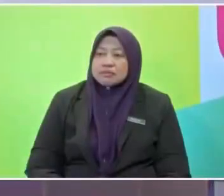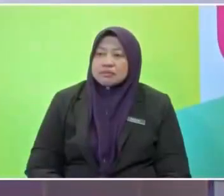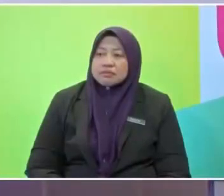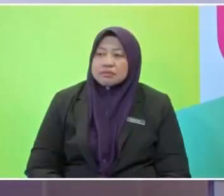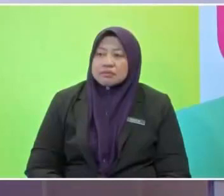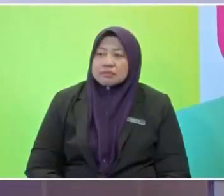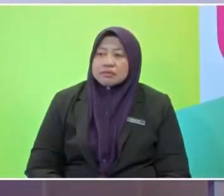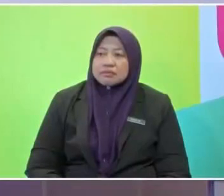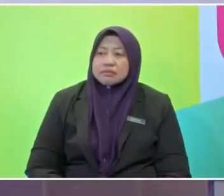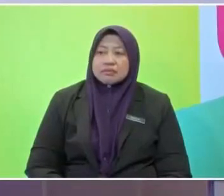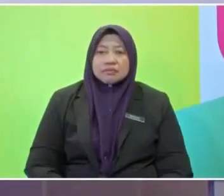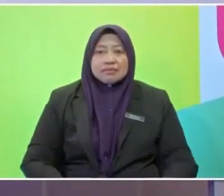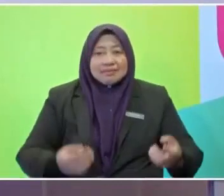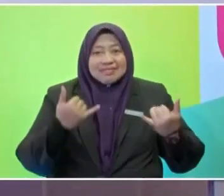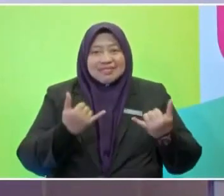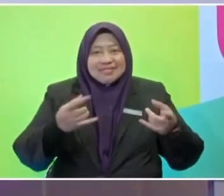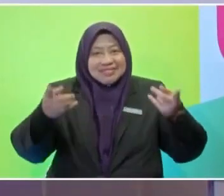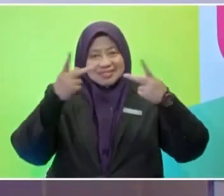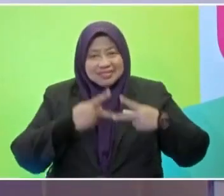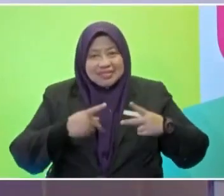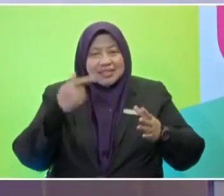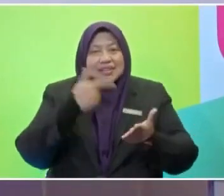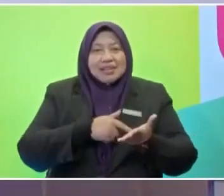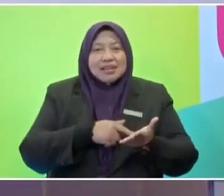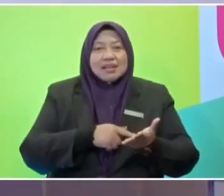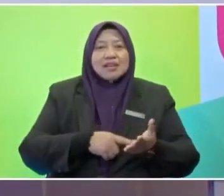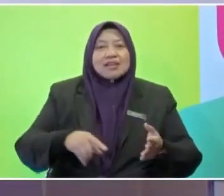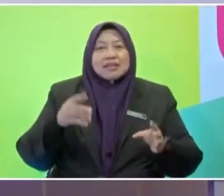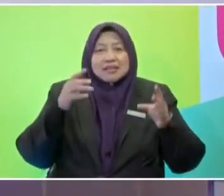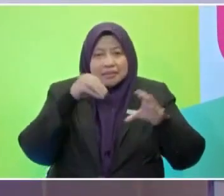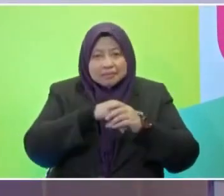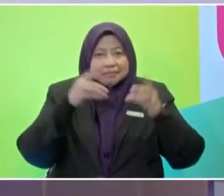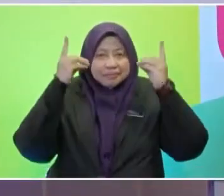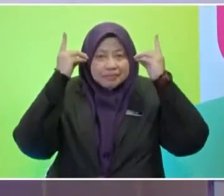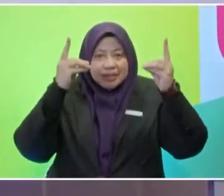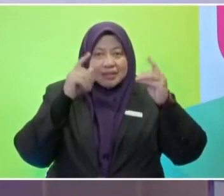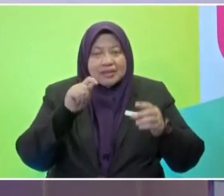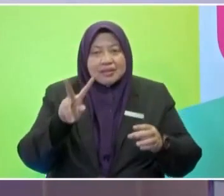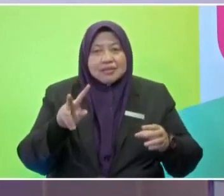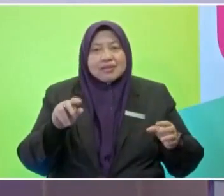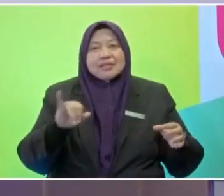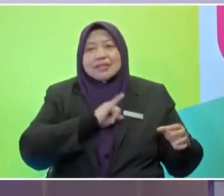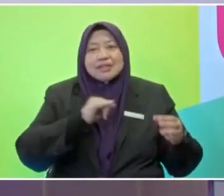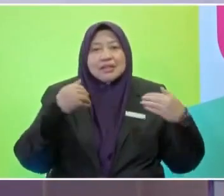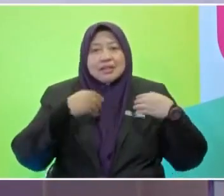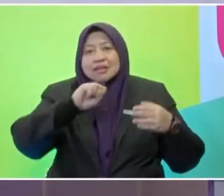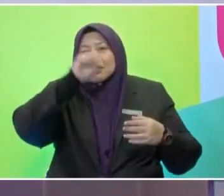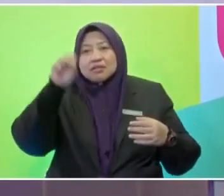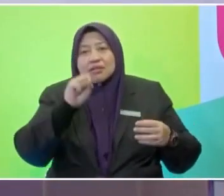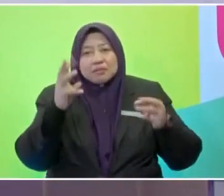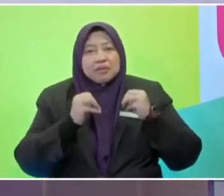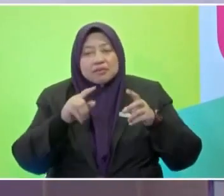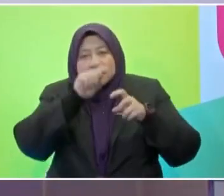Hi pupils, welcome back to Slot Tahap 2 for Did It TV KPM. And for this segment, I have a question to ask Mr. Quek,